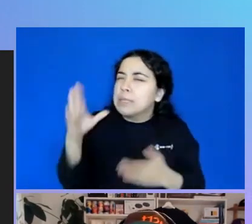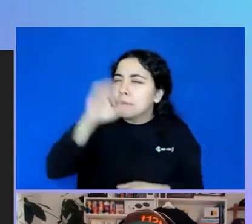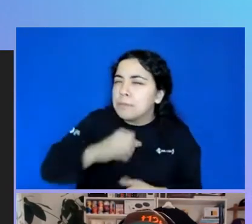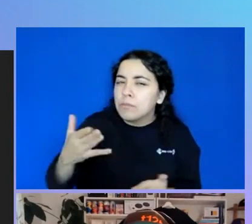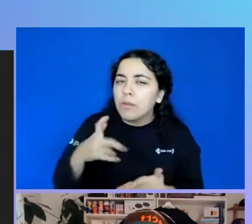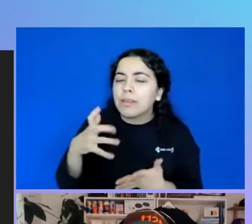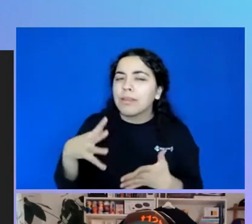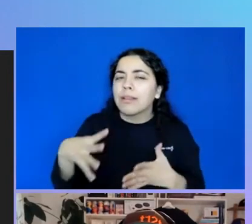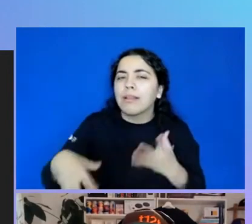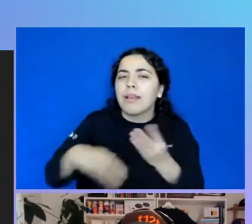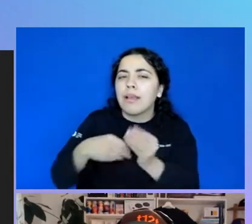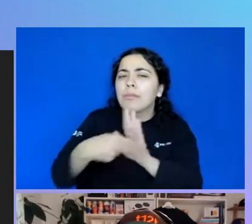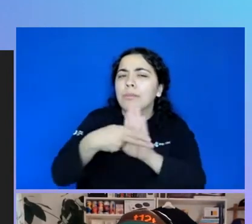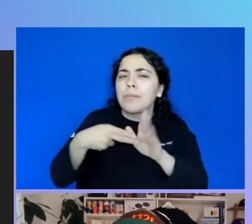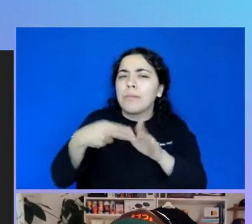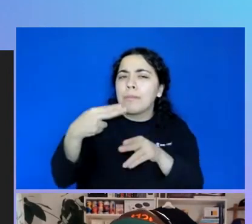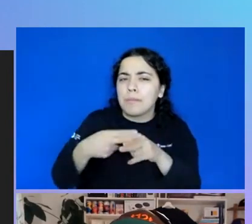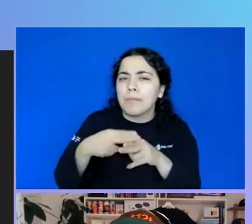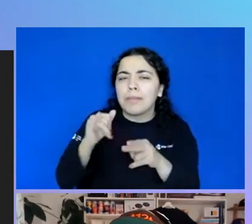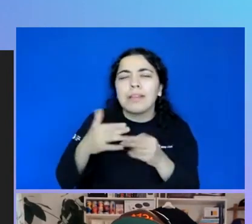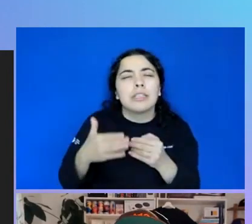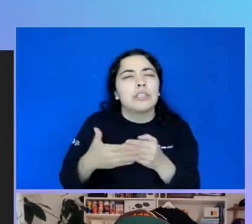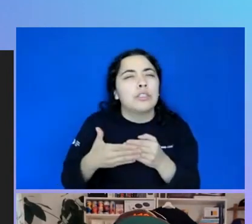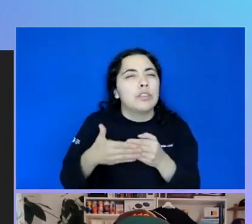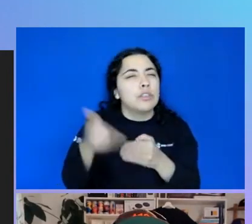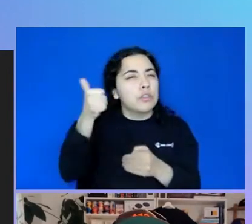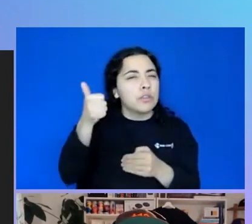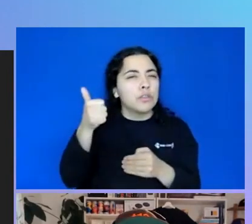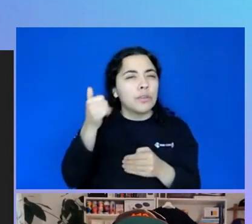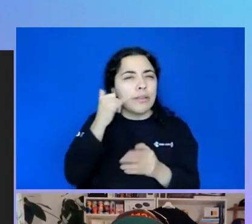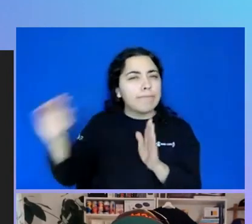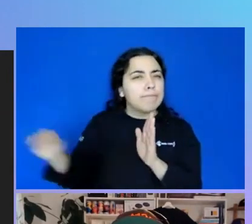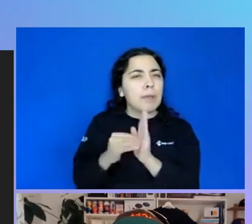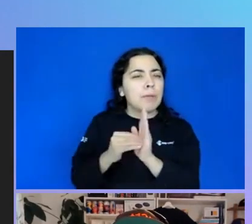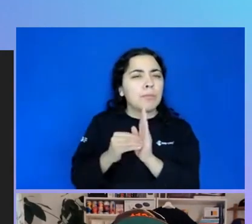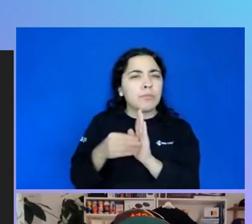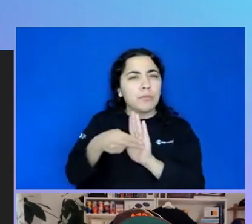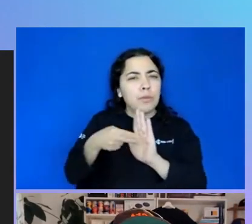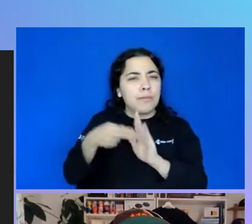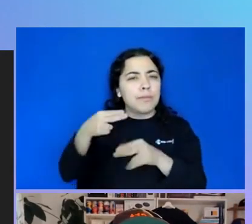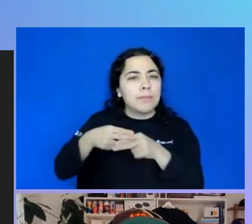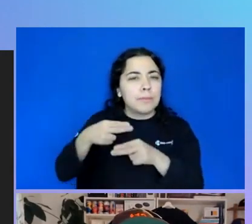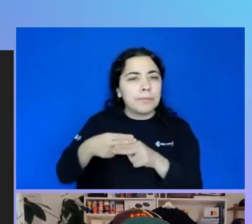name, which could be easier to follow.